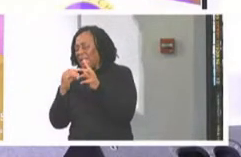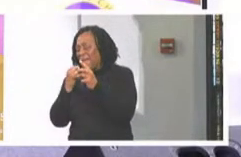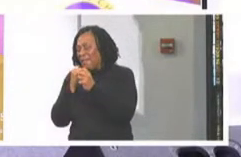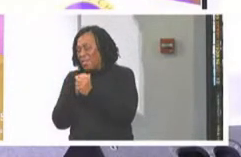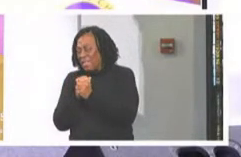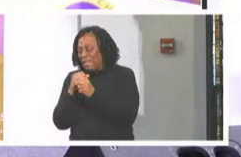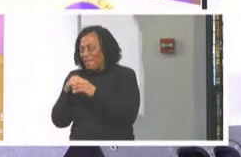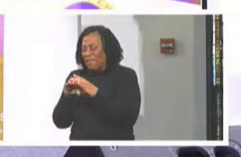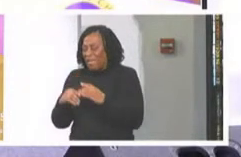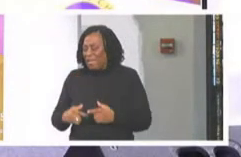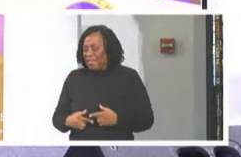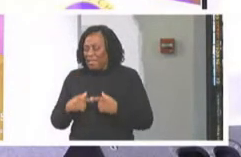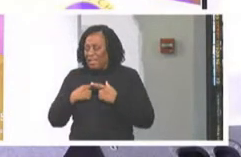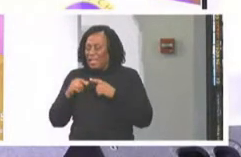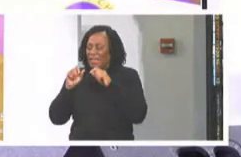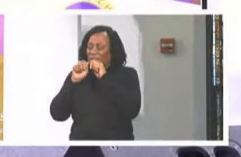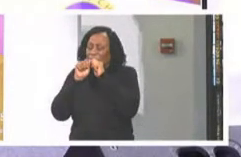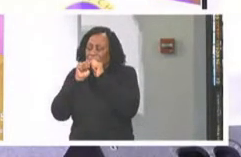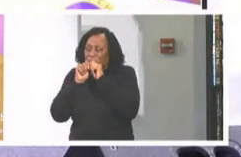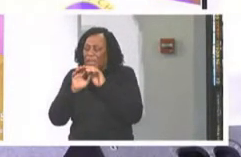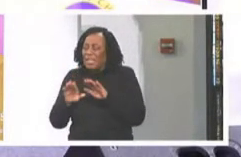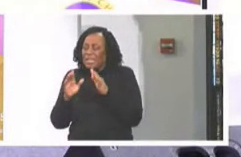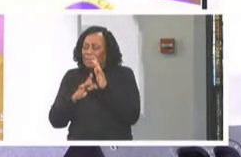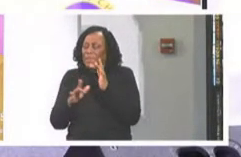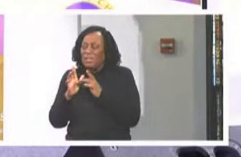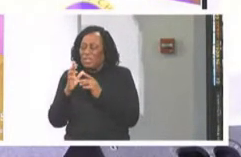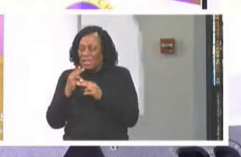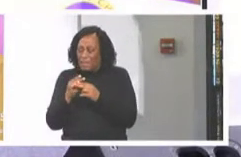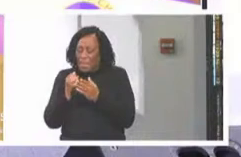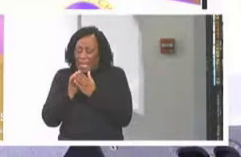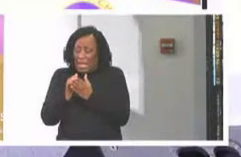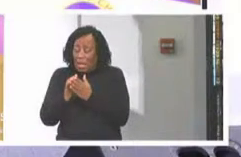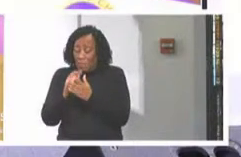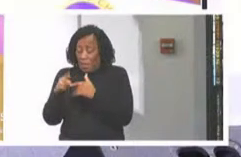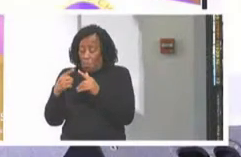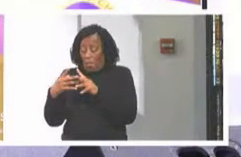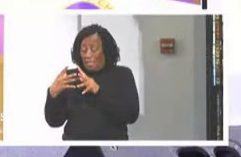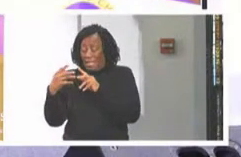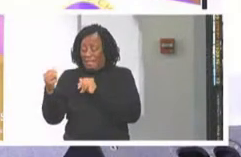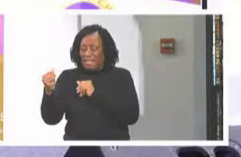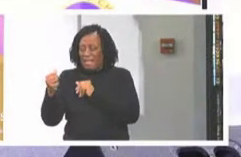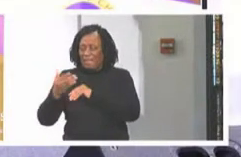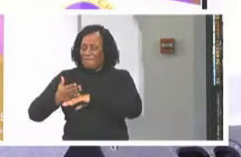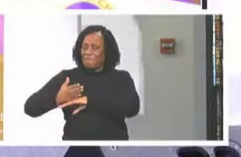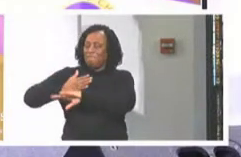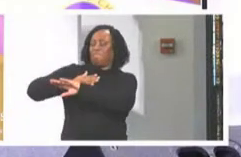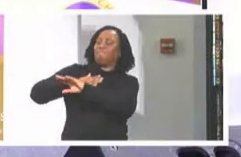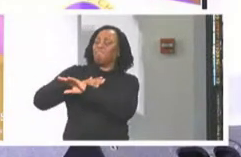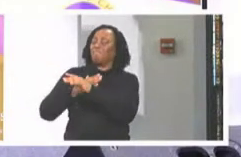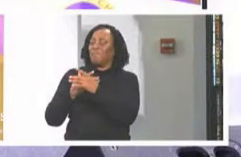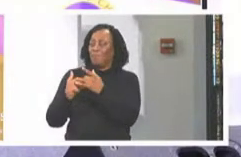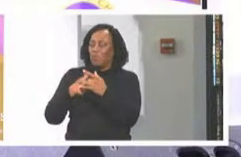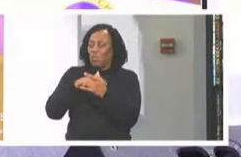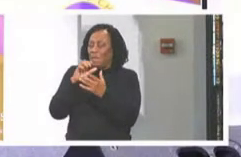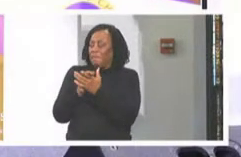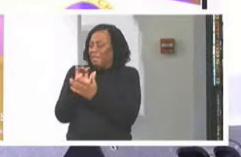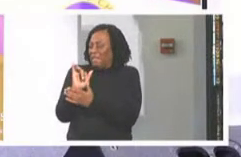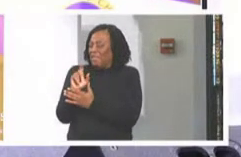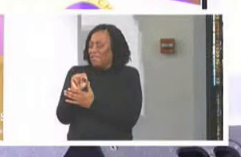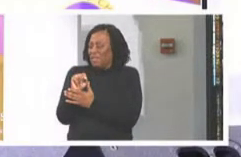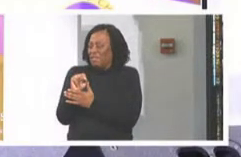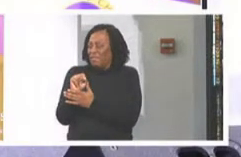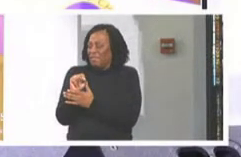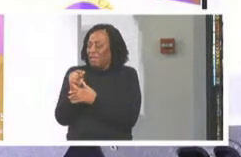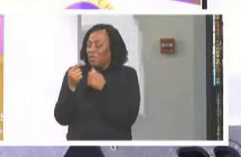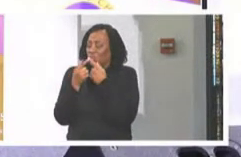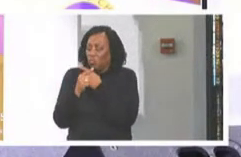Lord God. Bless them in Jesus' name. Help them to leave here better than they came. We believe it, we receive it, we decree it and